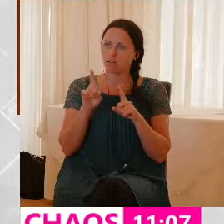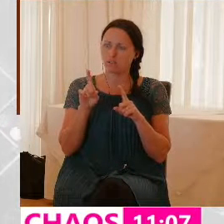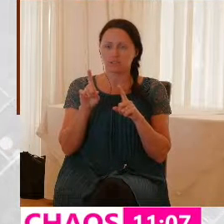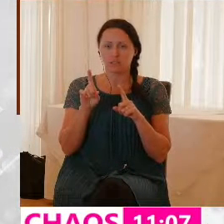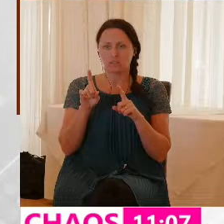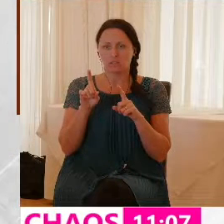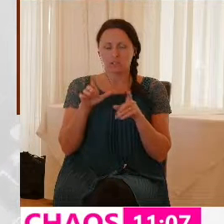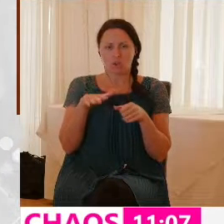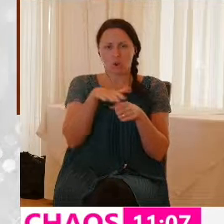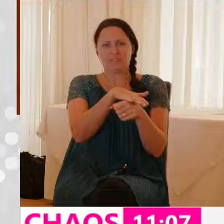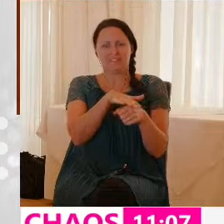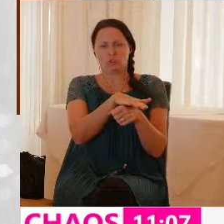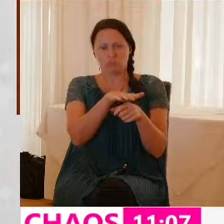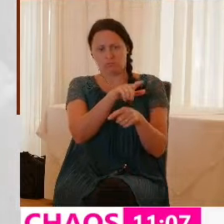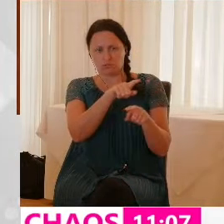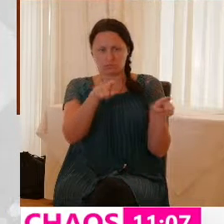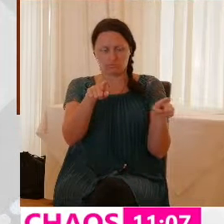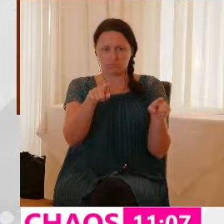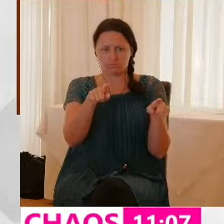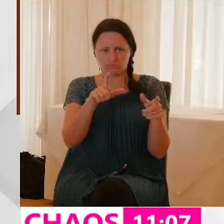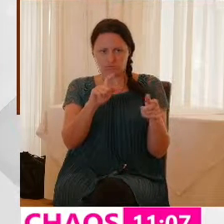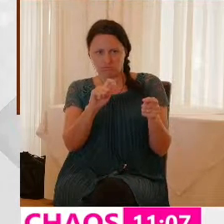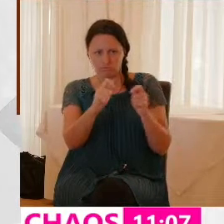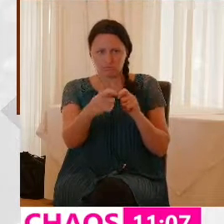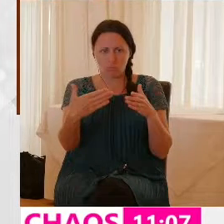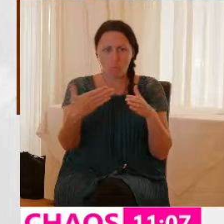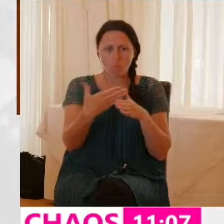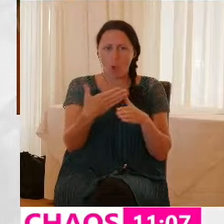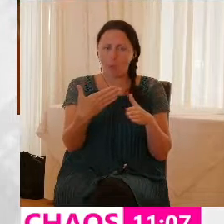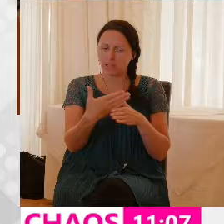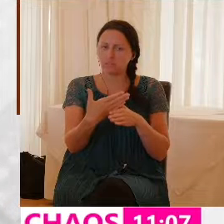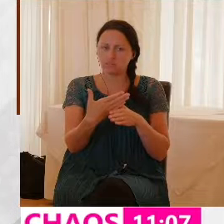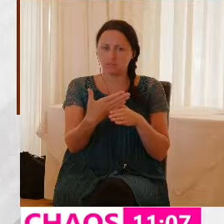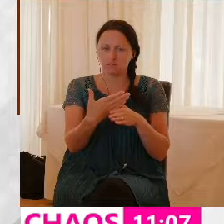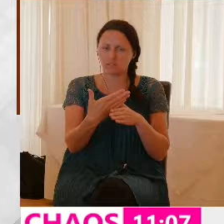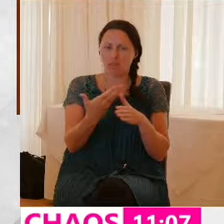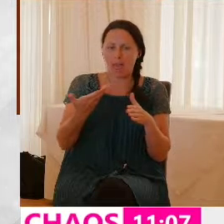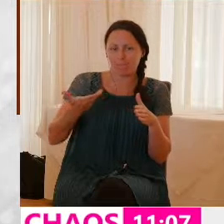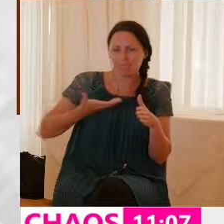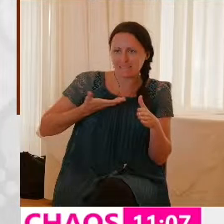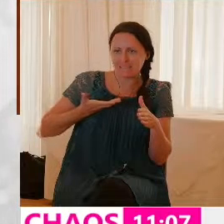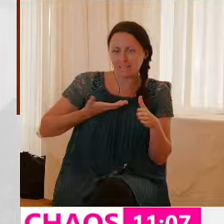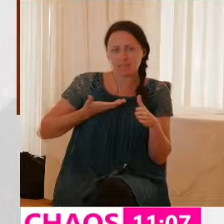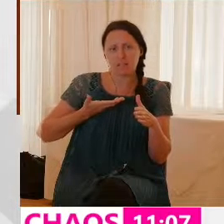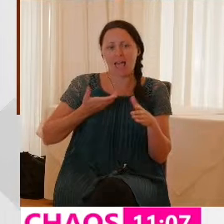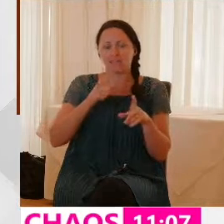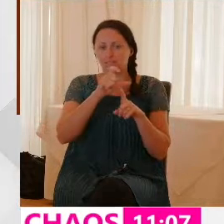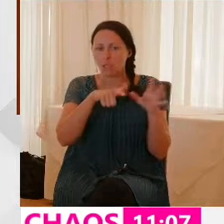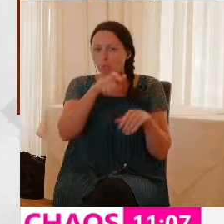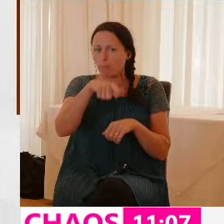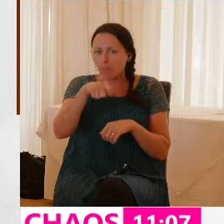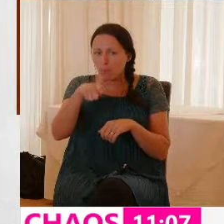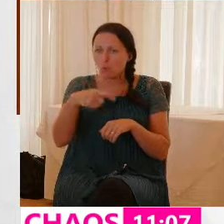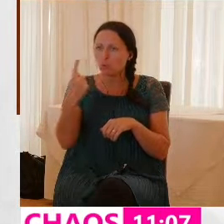the employment practice of businesses and disabled people and people with long-term